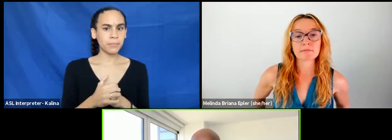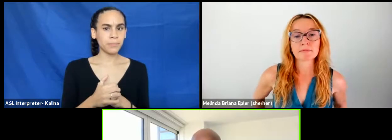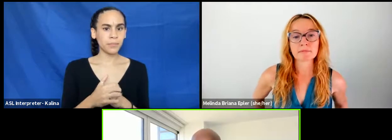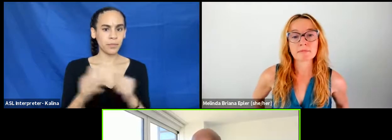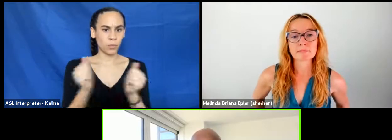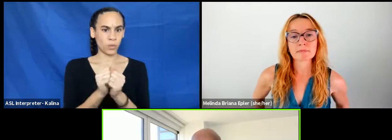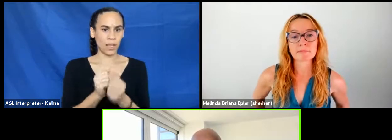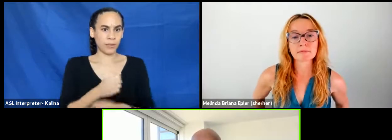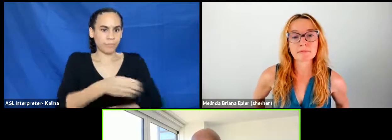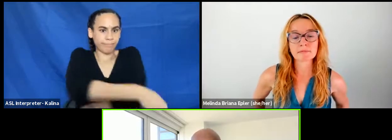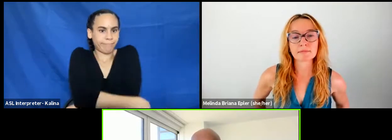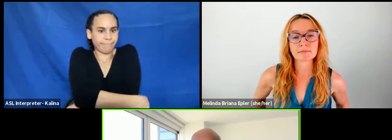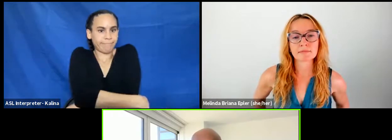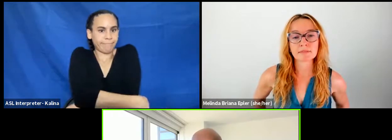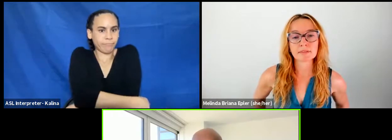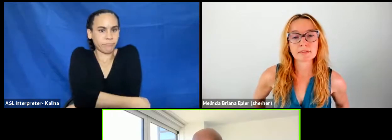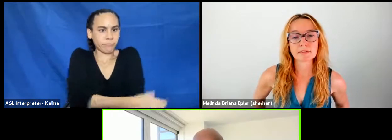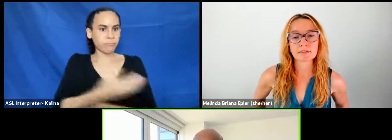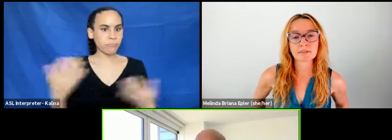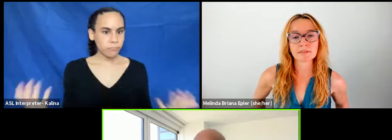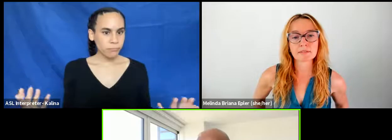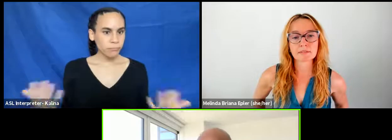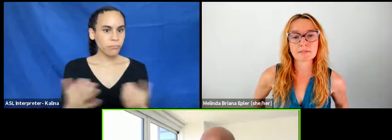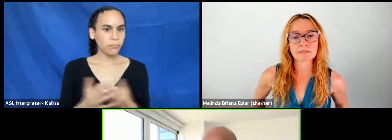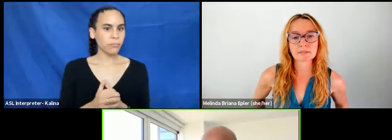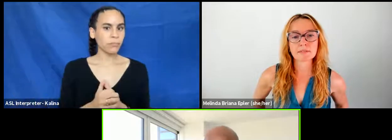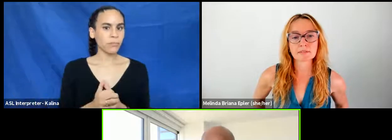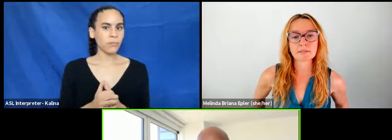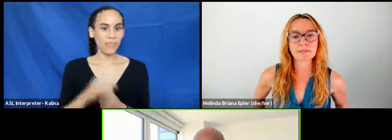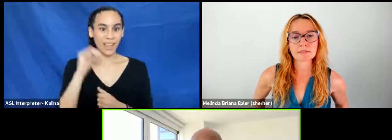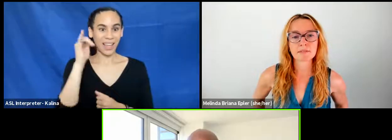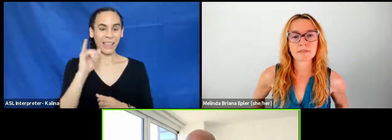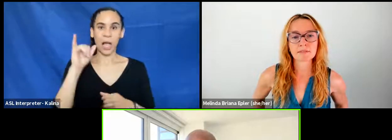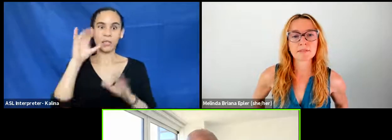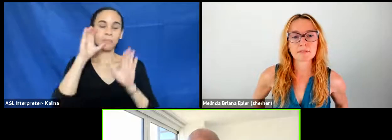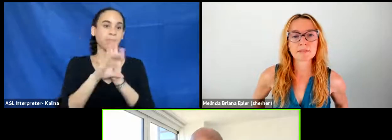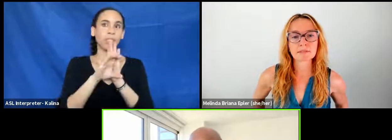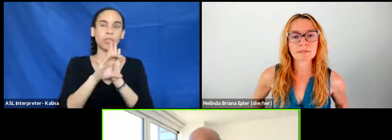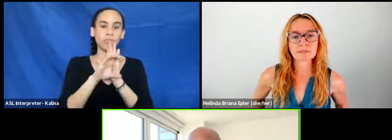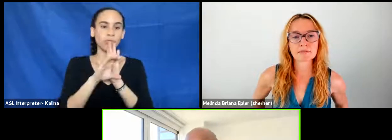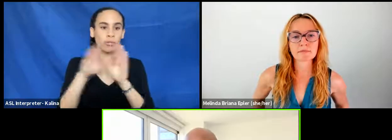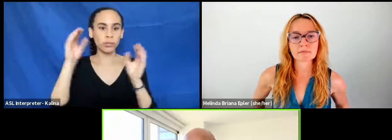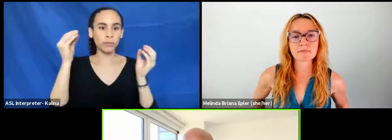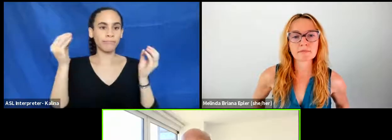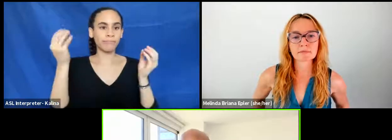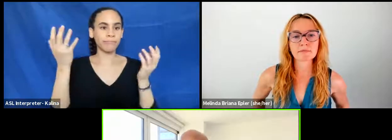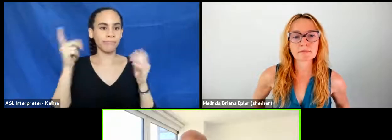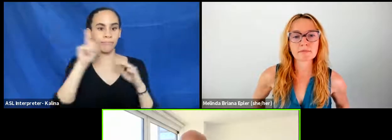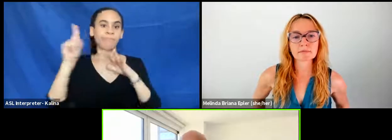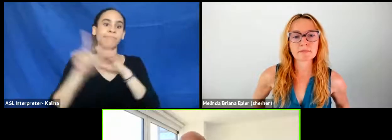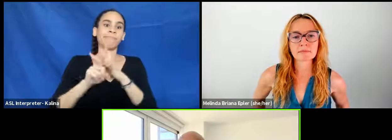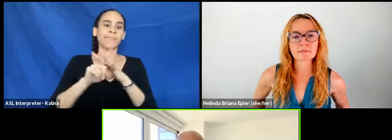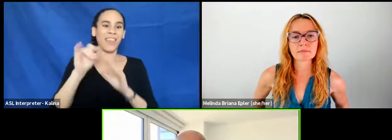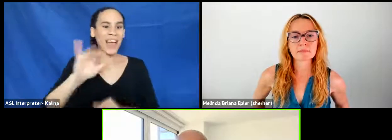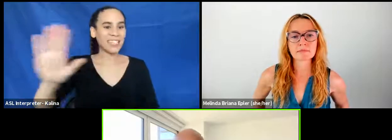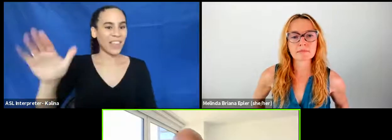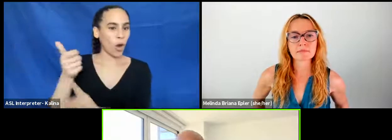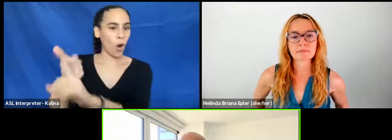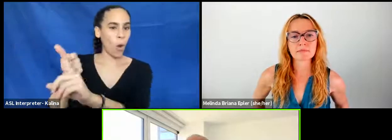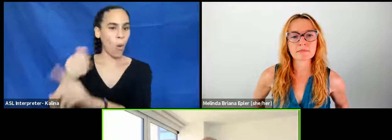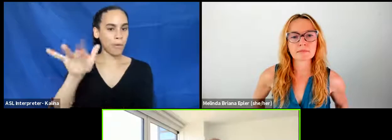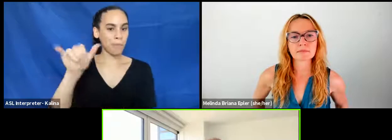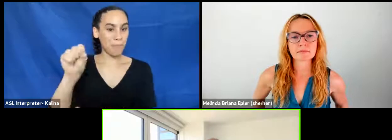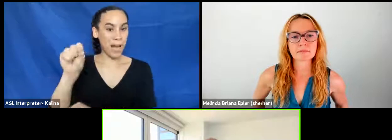vest on, and that's what images come to their mind. So that's their own biases projecting on you. So you